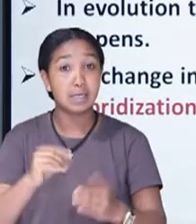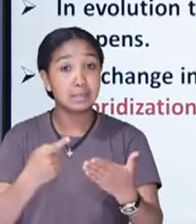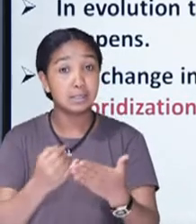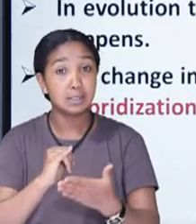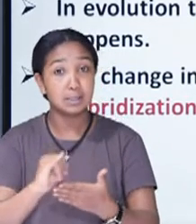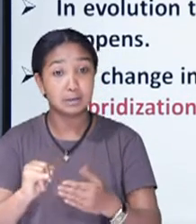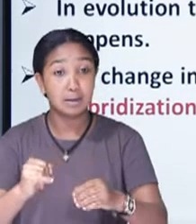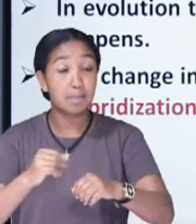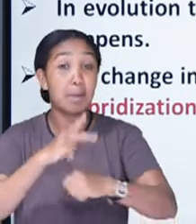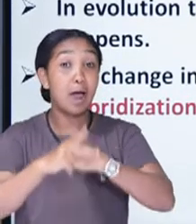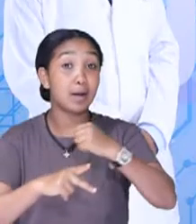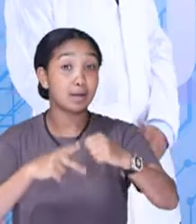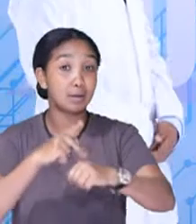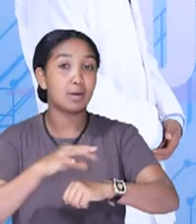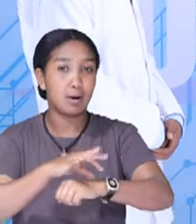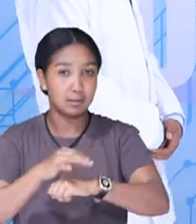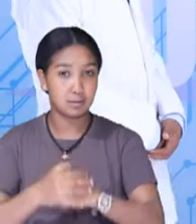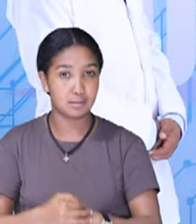this planet Earth.